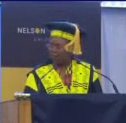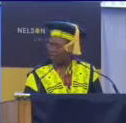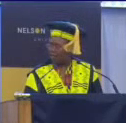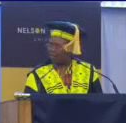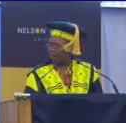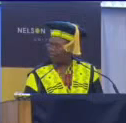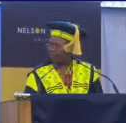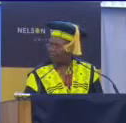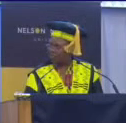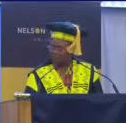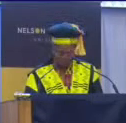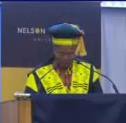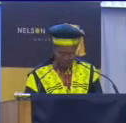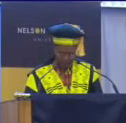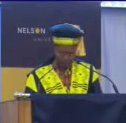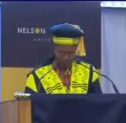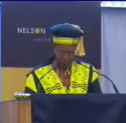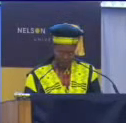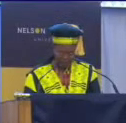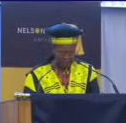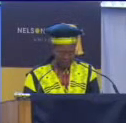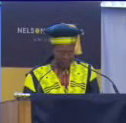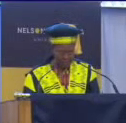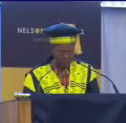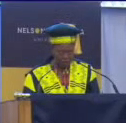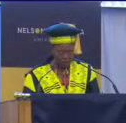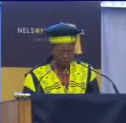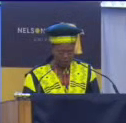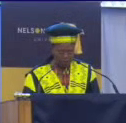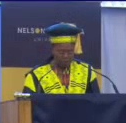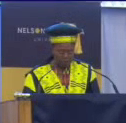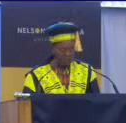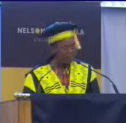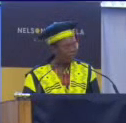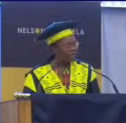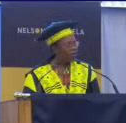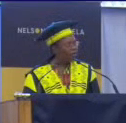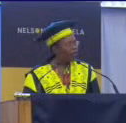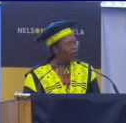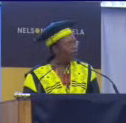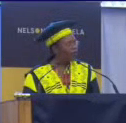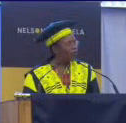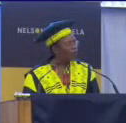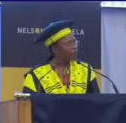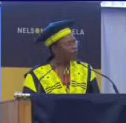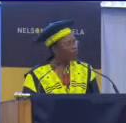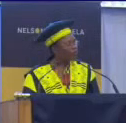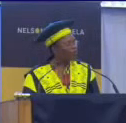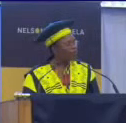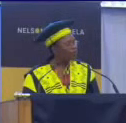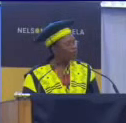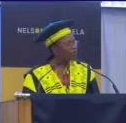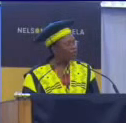Mr. Acting Vice Chancellor, the degrees conferred cum laude on the floor.